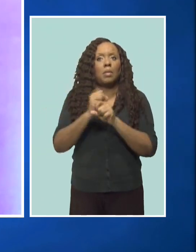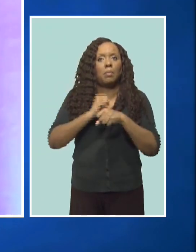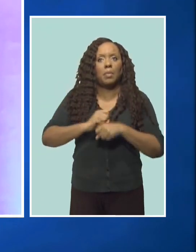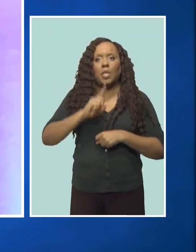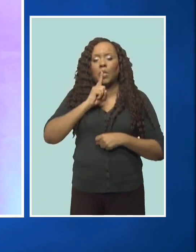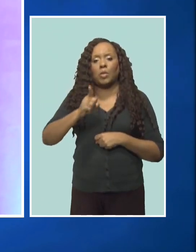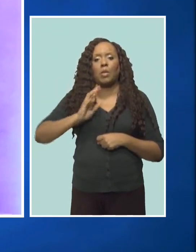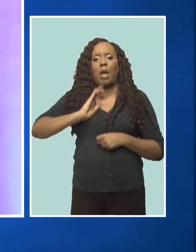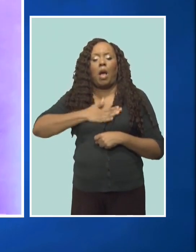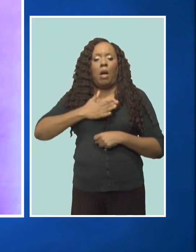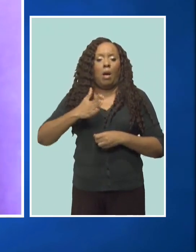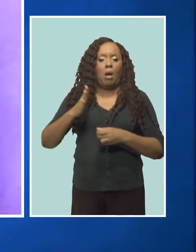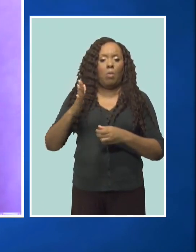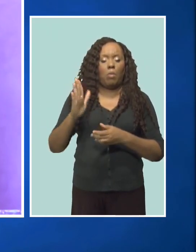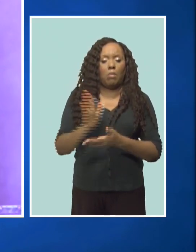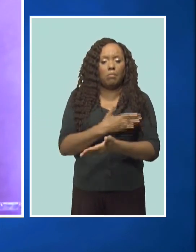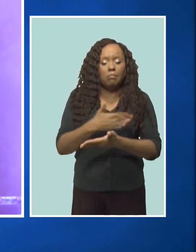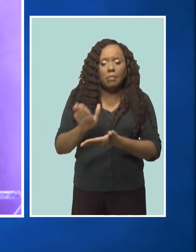our entertainment scene?